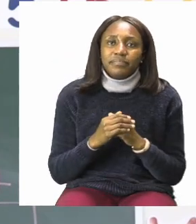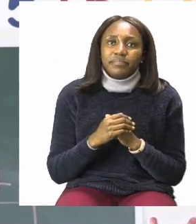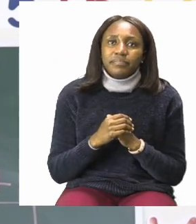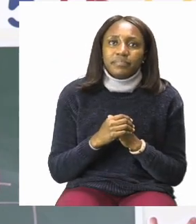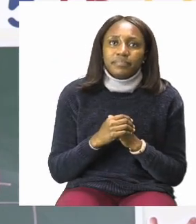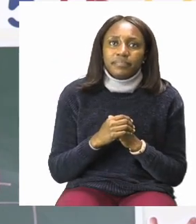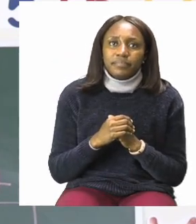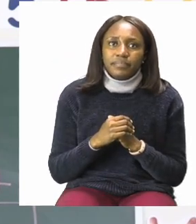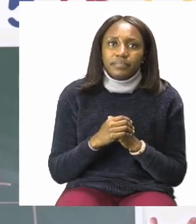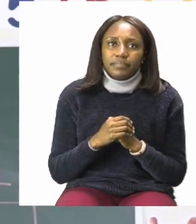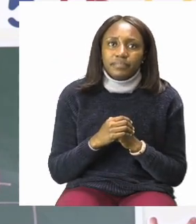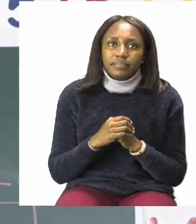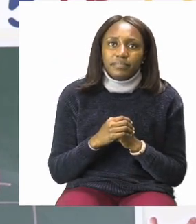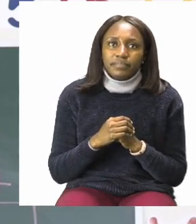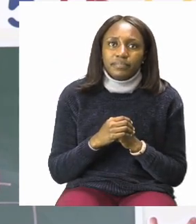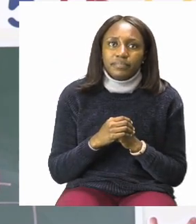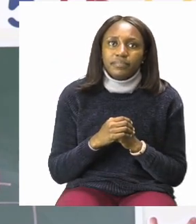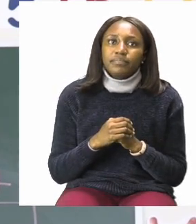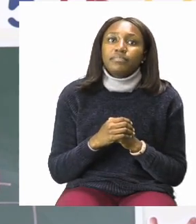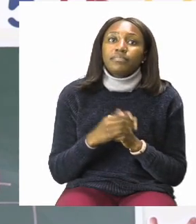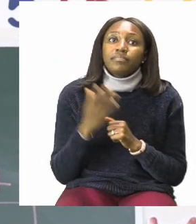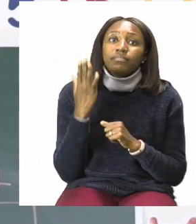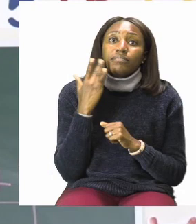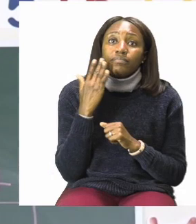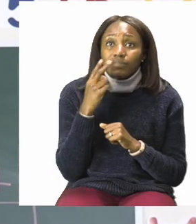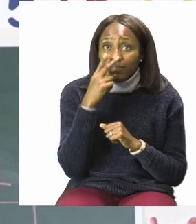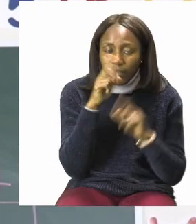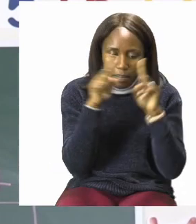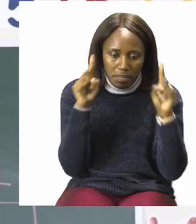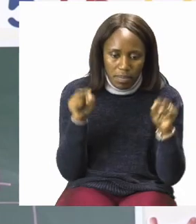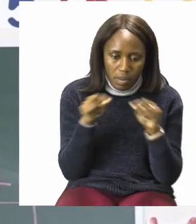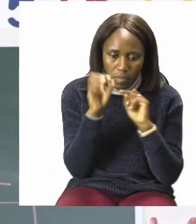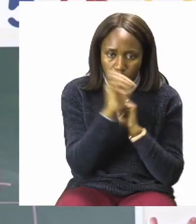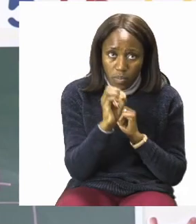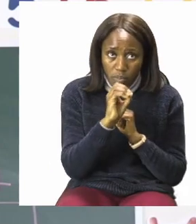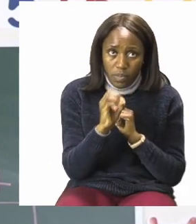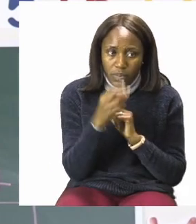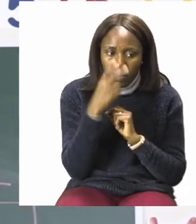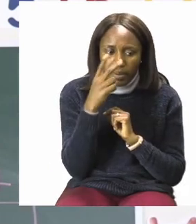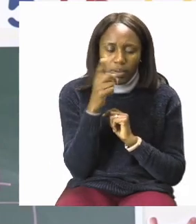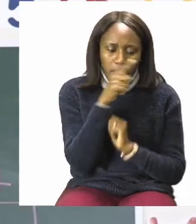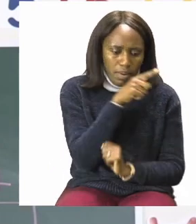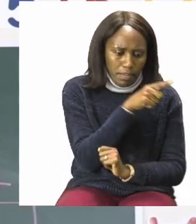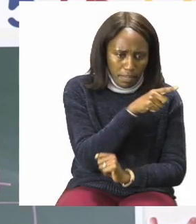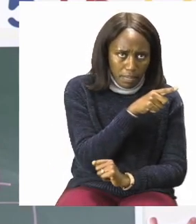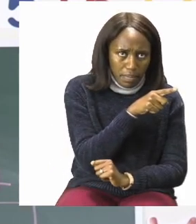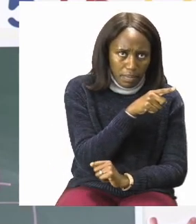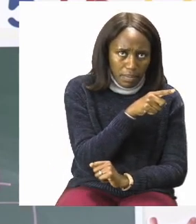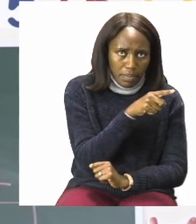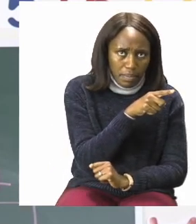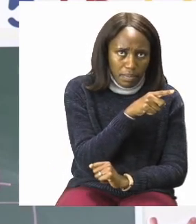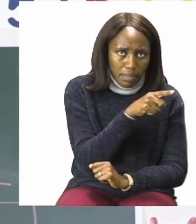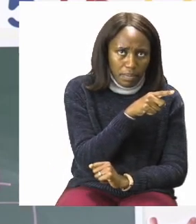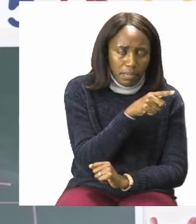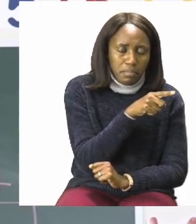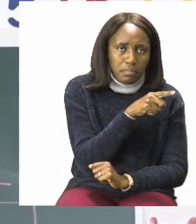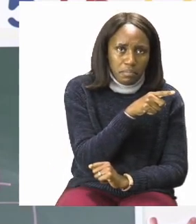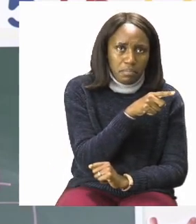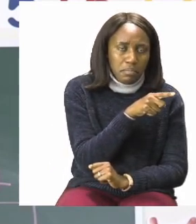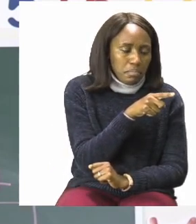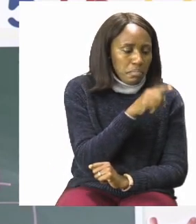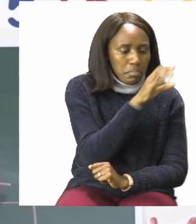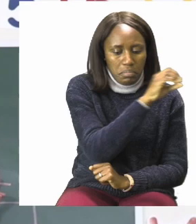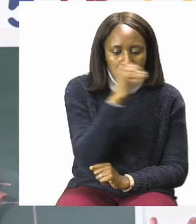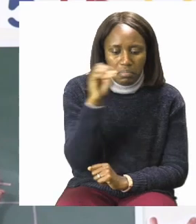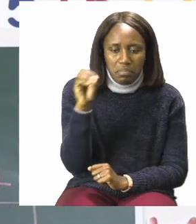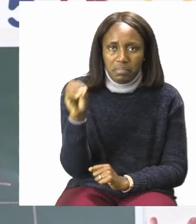So, anytime that the first box is missing, you can take a good look at your 4 here